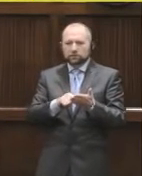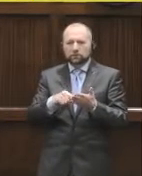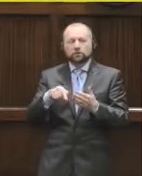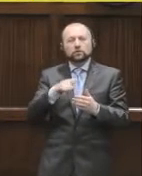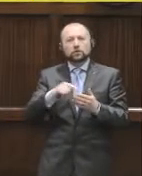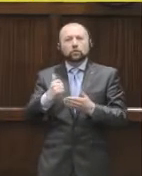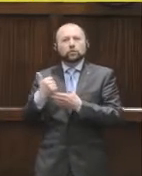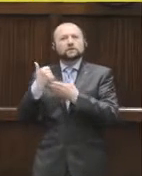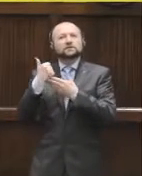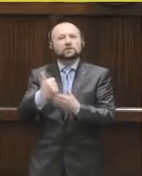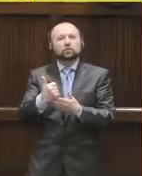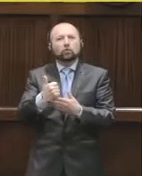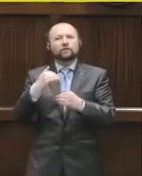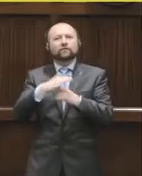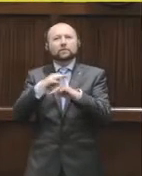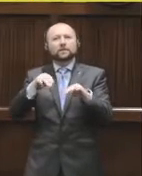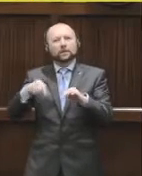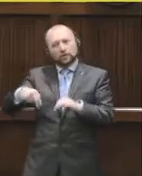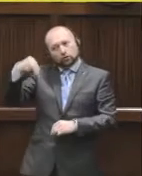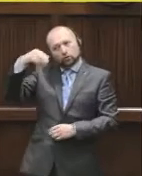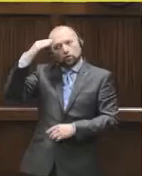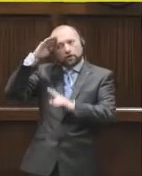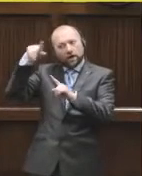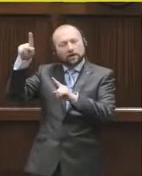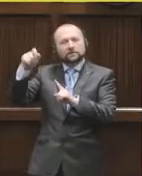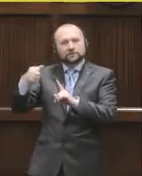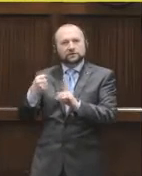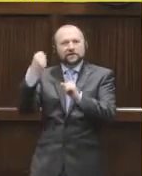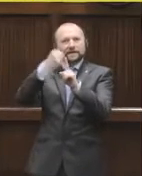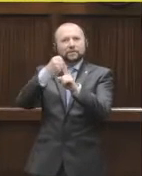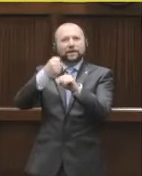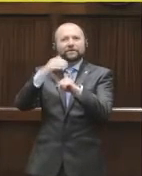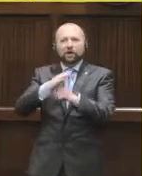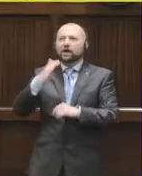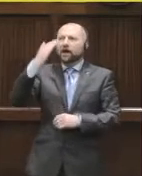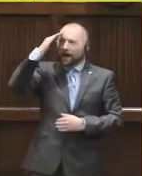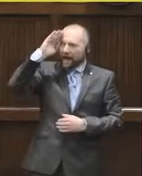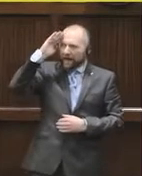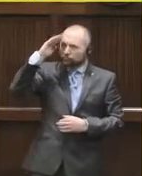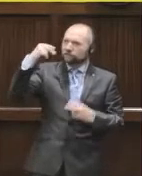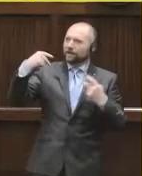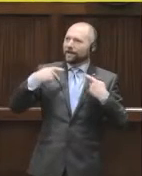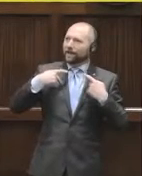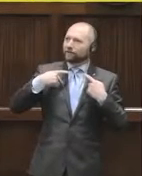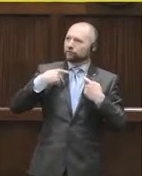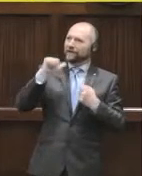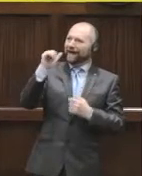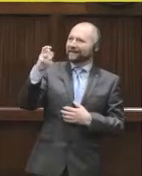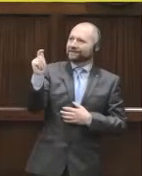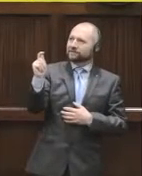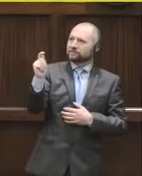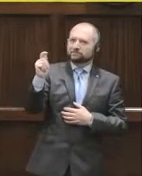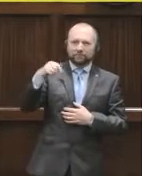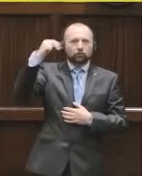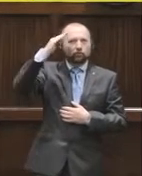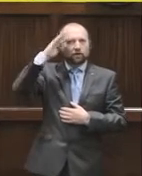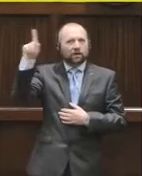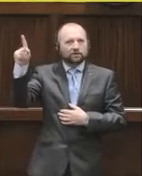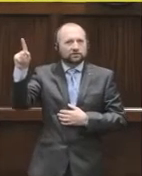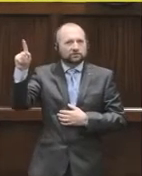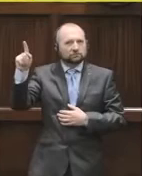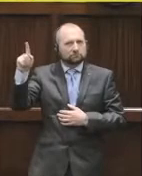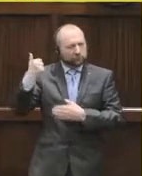for those campaigning in the north for an Irish Language Act, Act na Gaeilge. Last